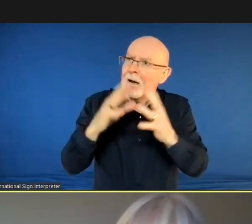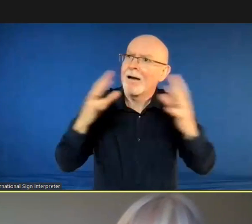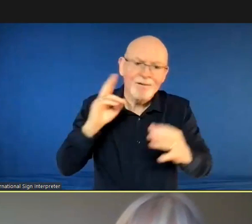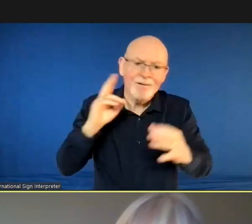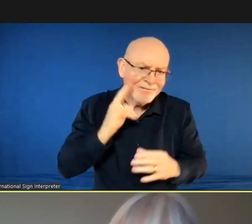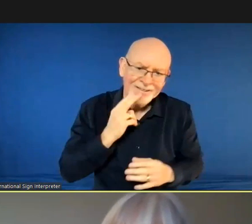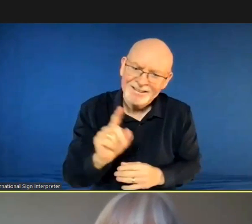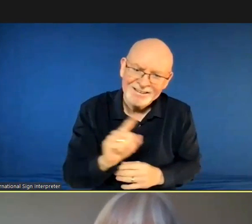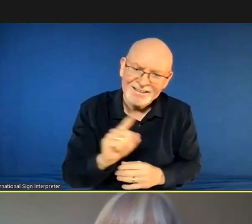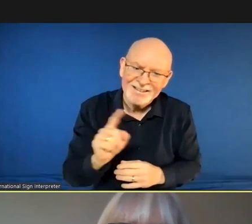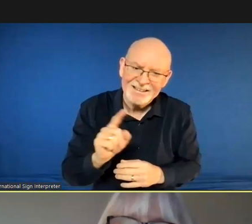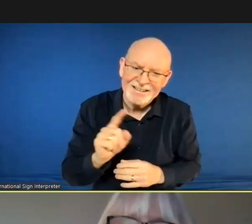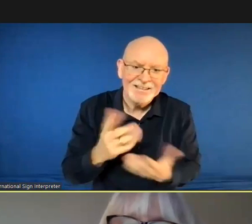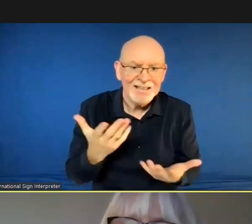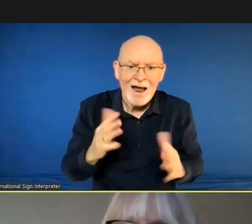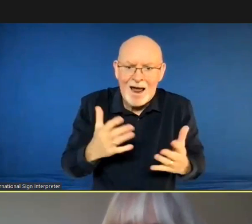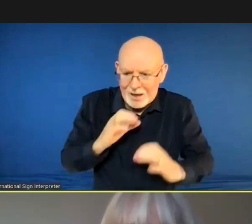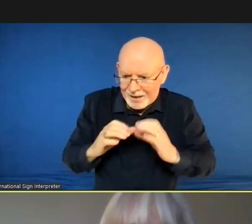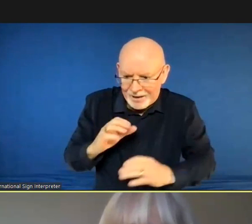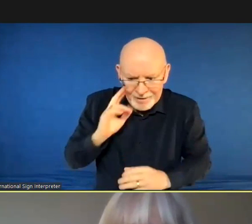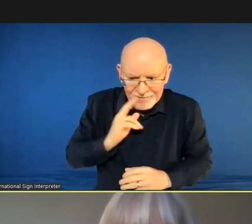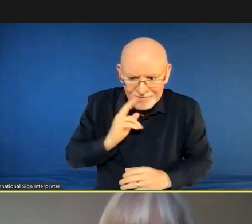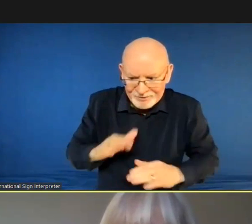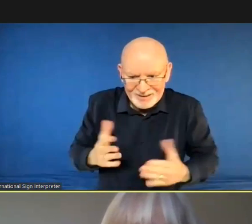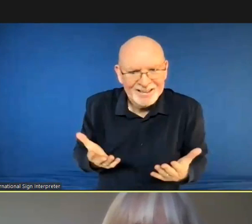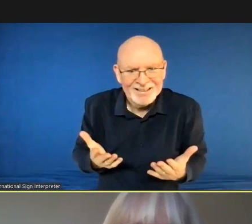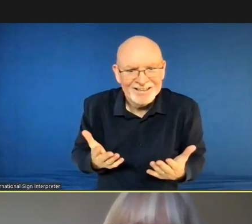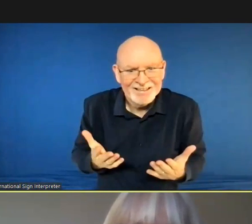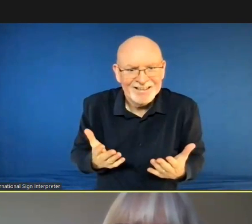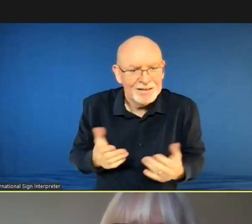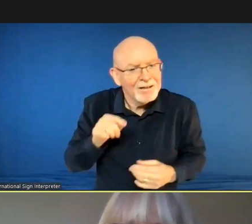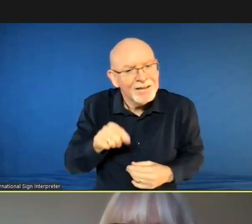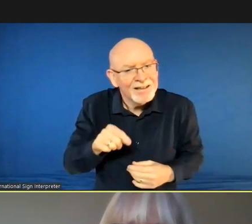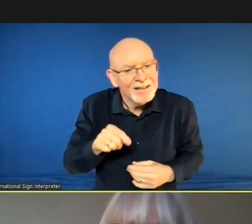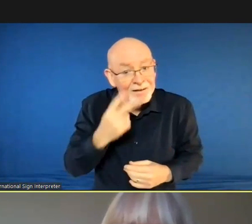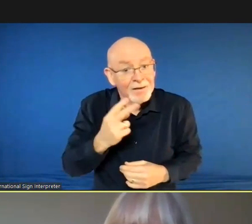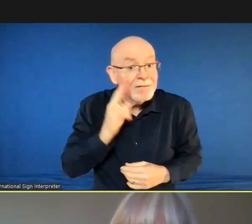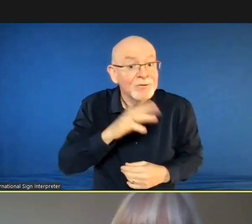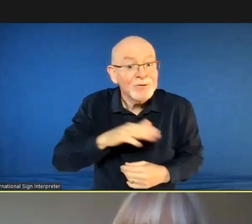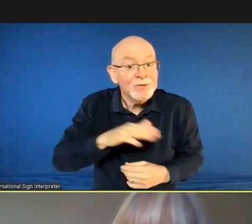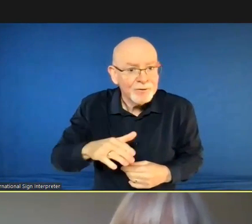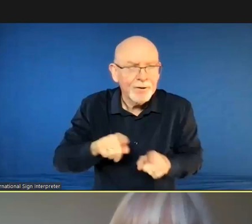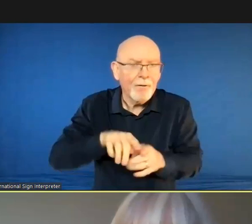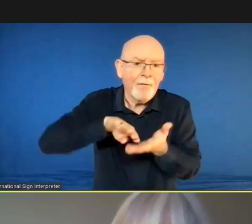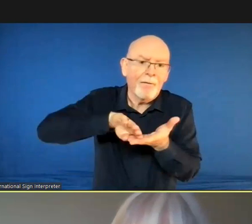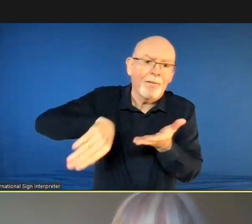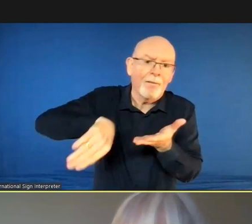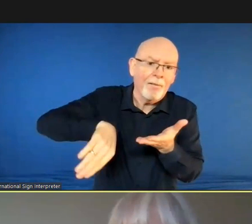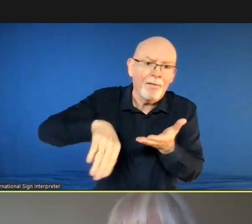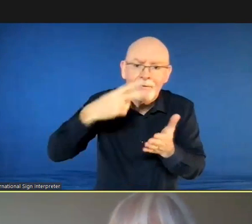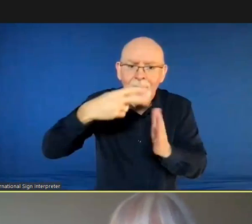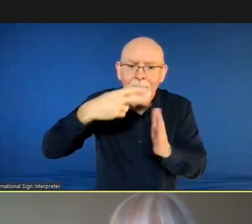programmes. So we have developed a training programme which, as well as focusing on training of